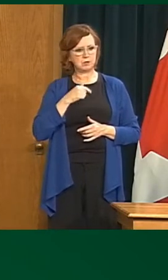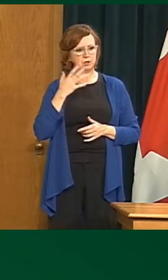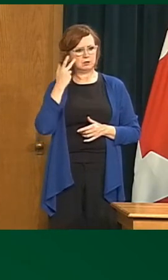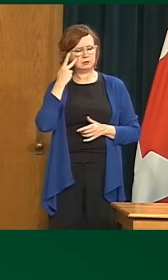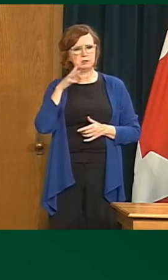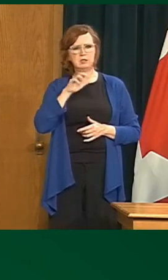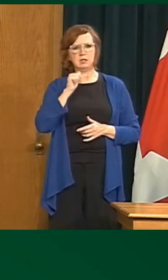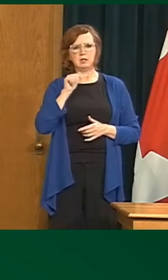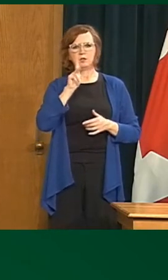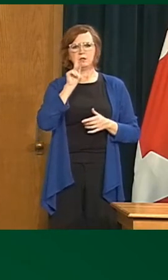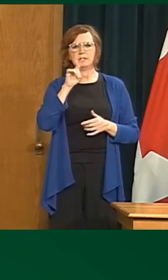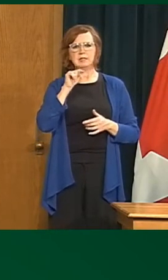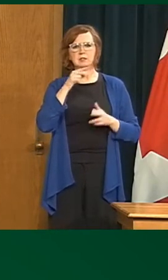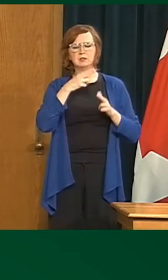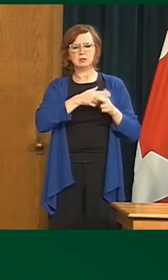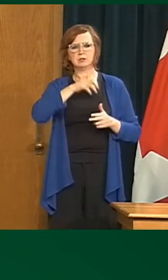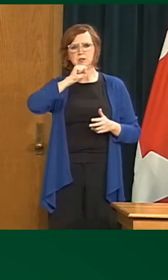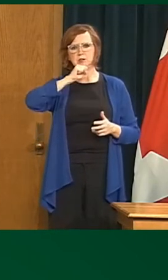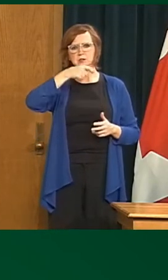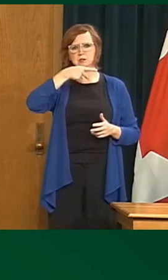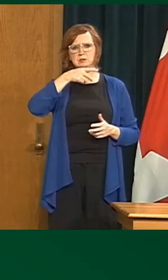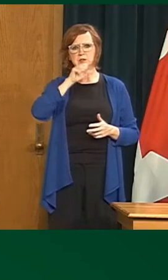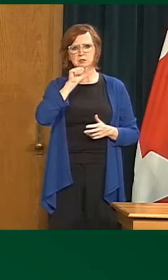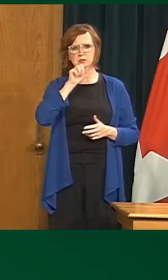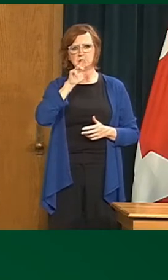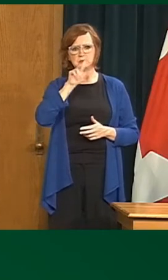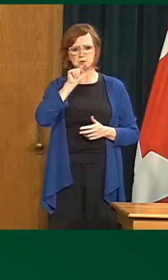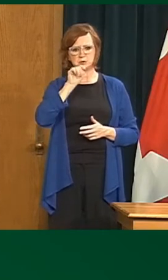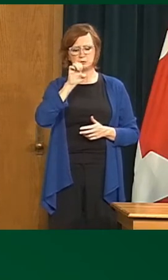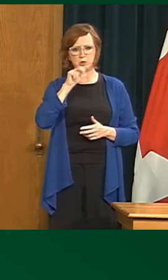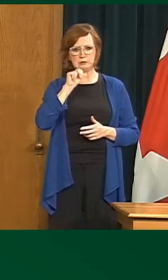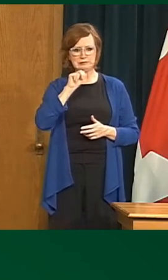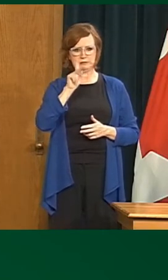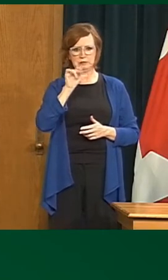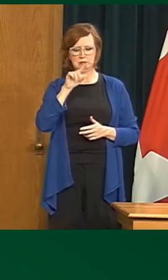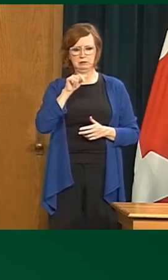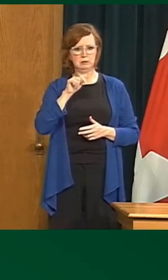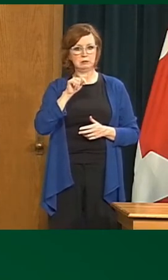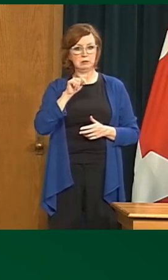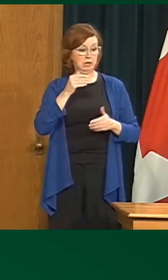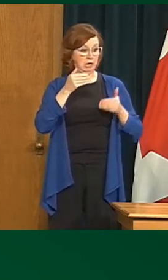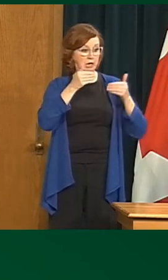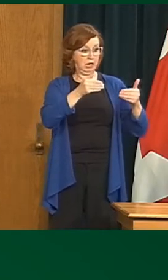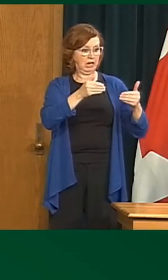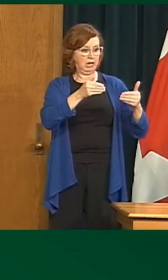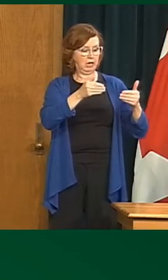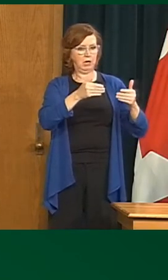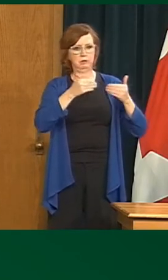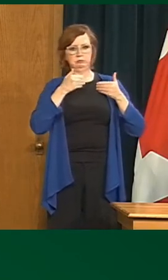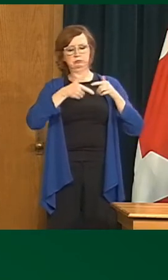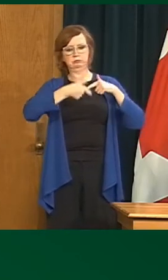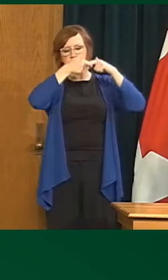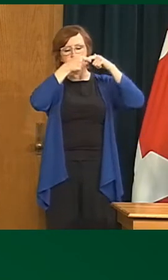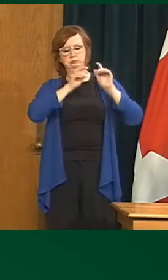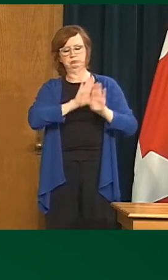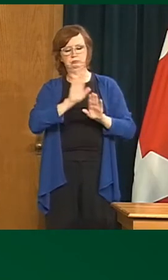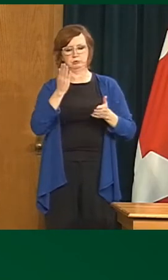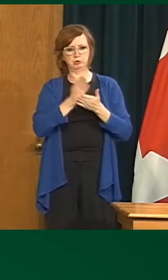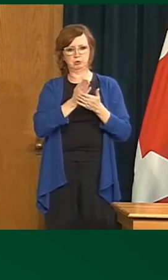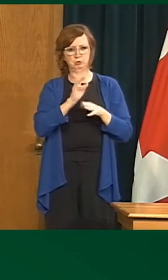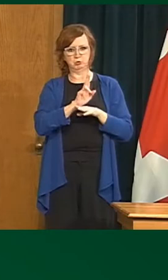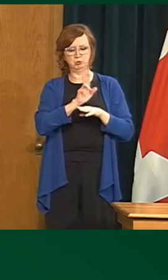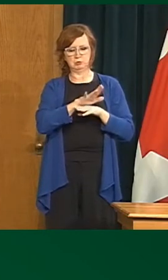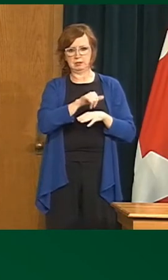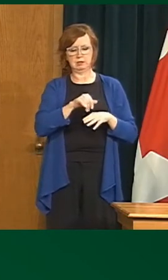the Spartan test kits been approved and then removed for various reasons, and it's really a new environment for us around not